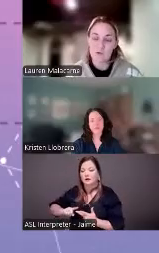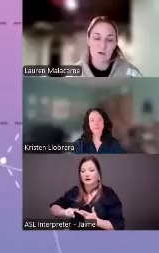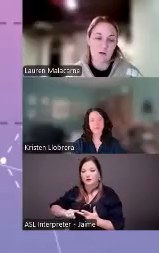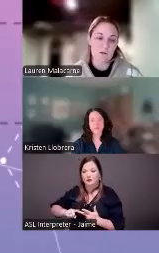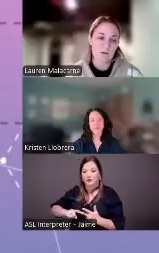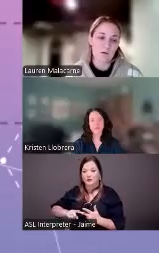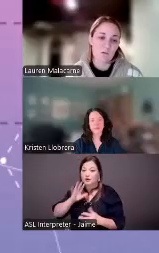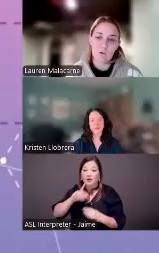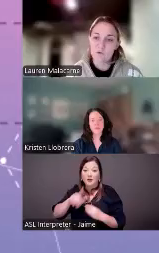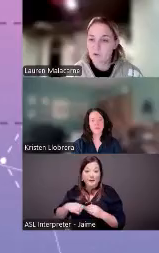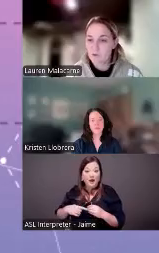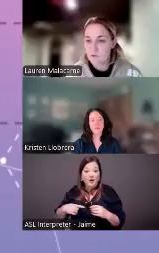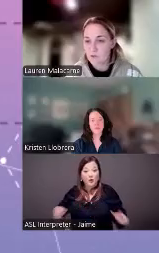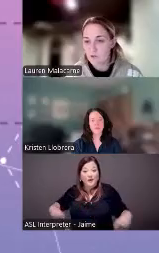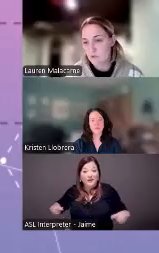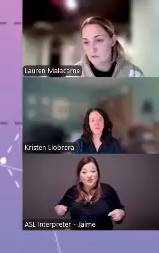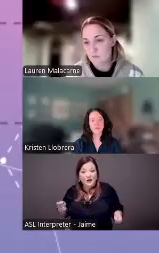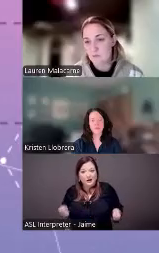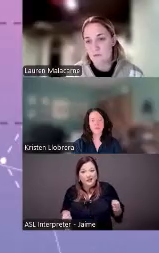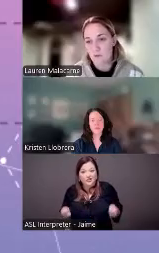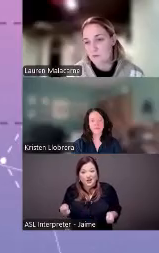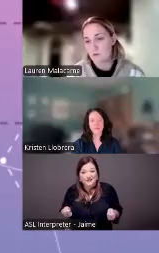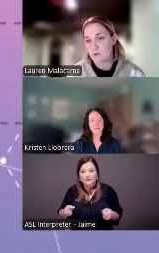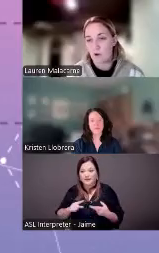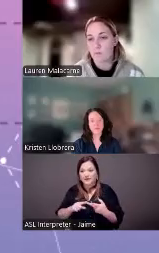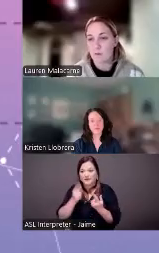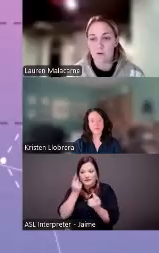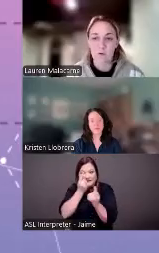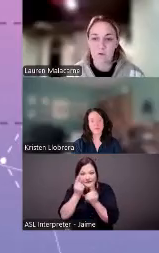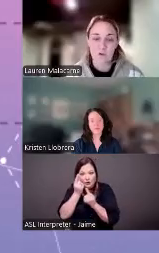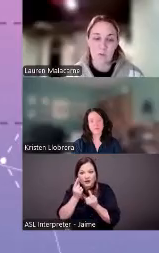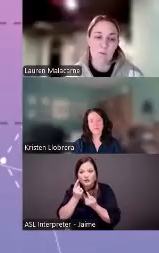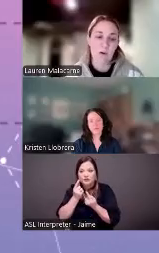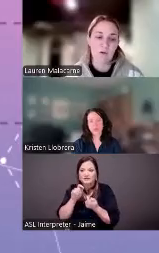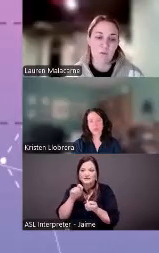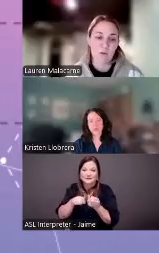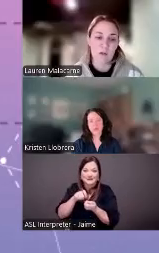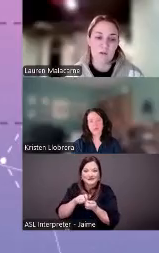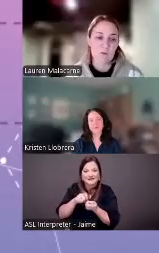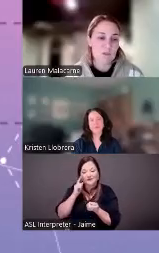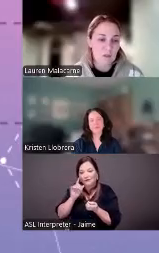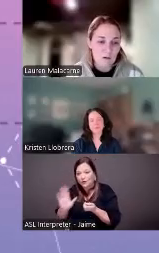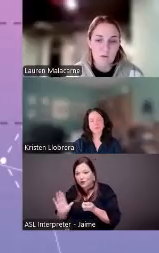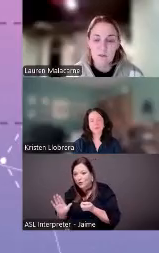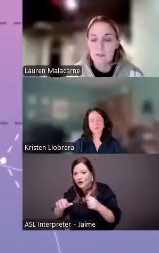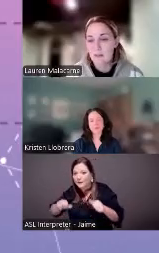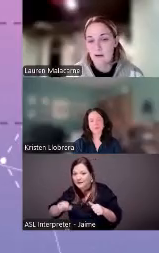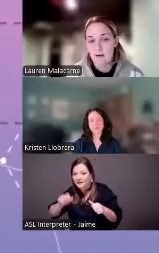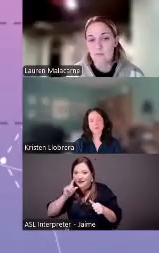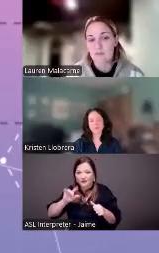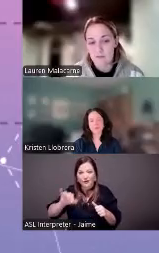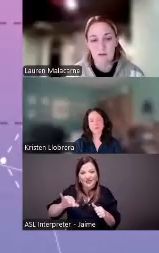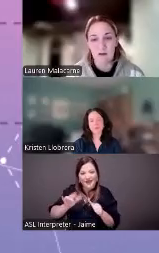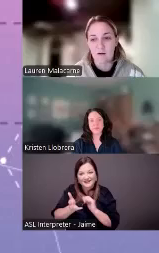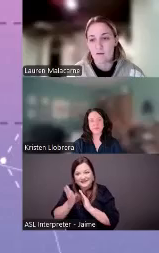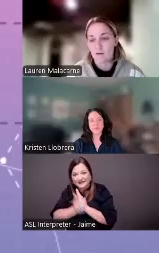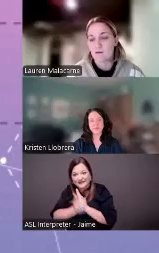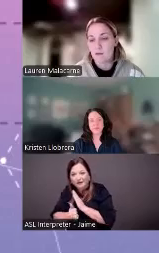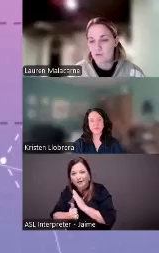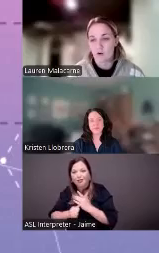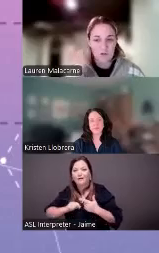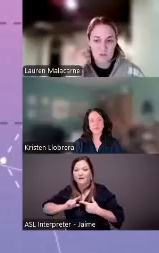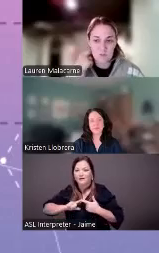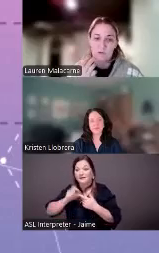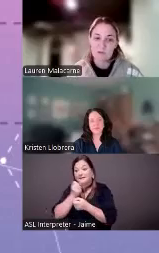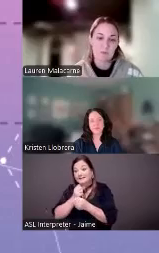adjusting wheelchairs and different wheelchair considerations specific to, how maybe your wheelchair will impact your ability to do a skill, safety again, and then